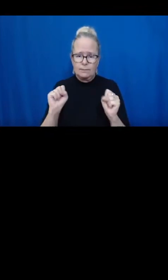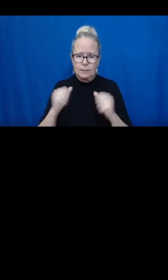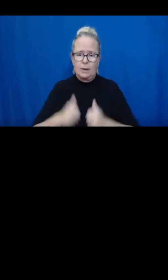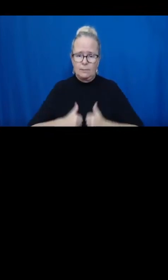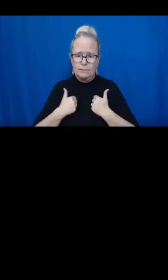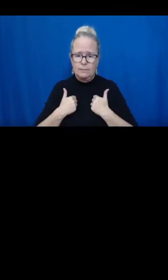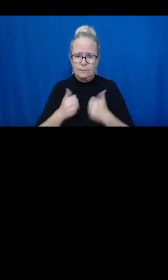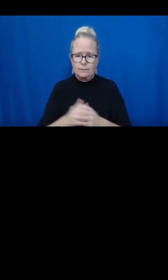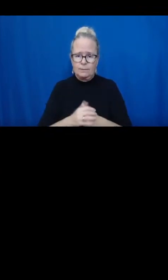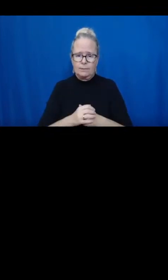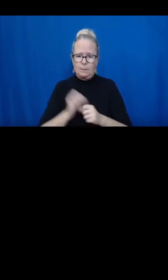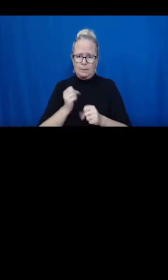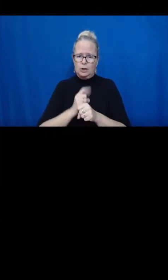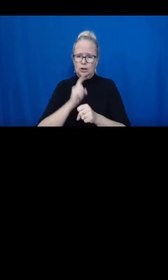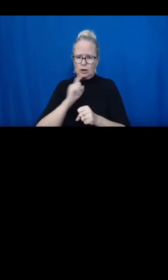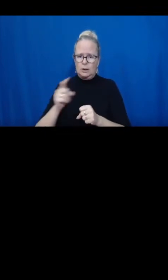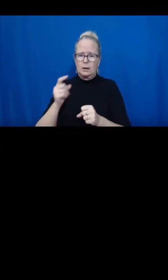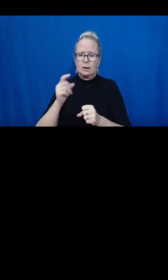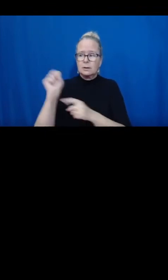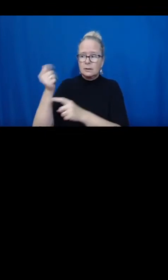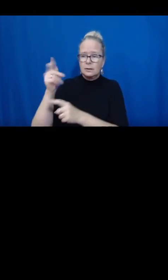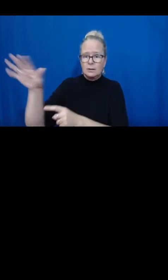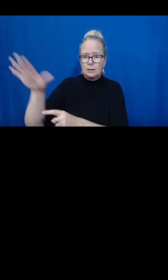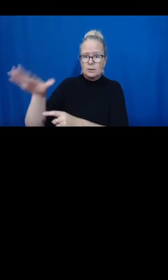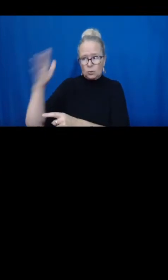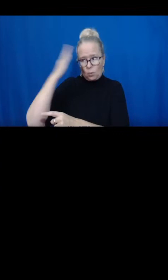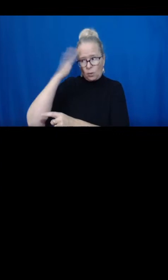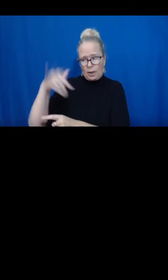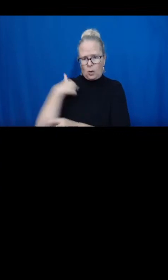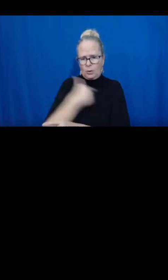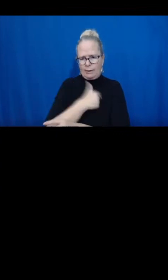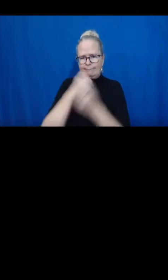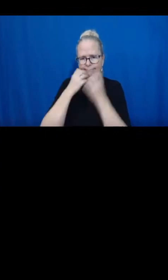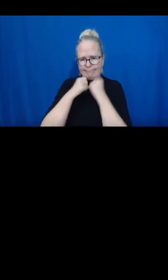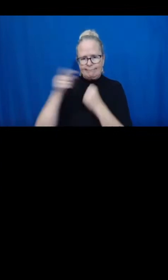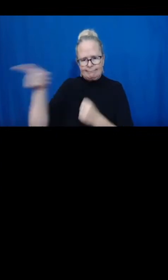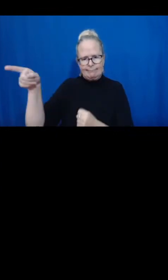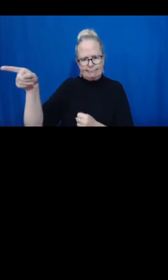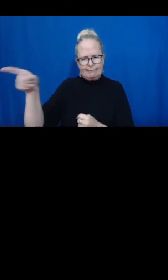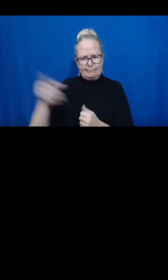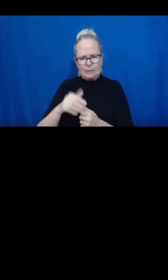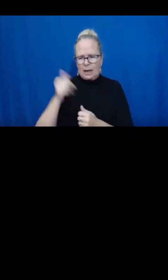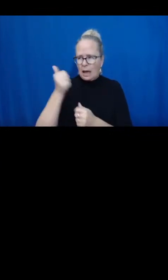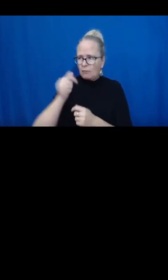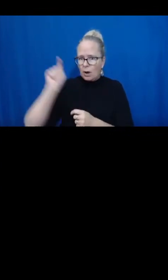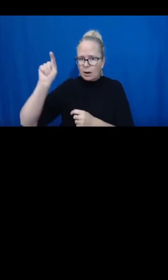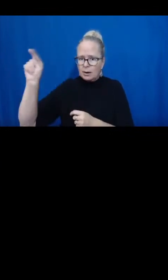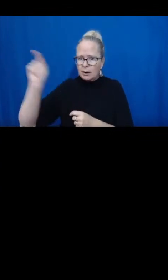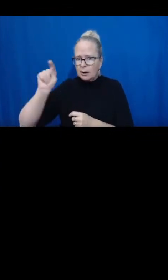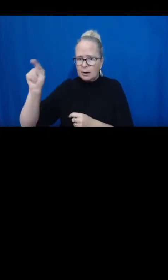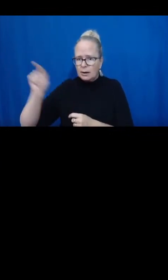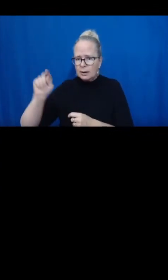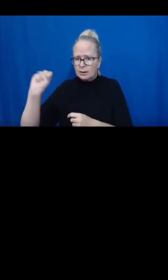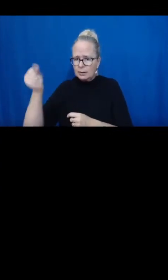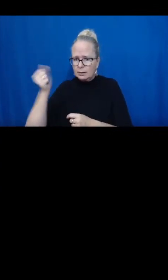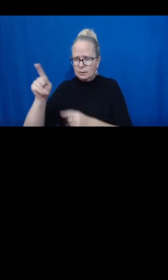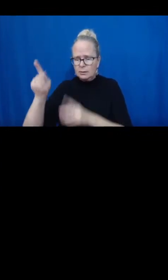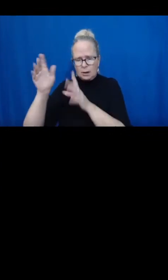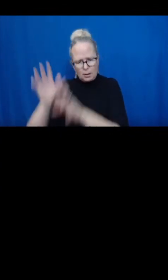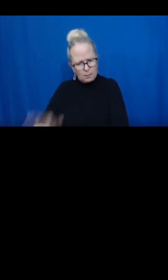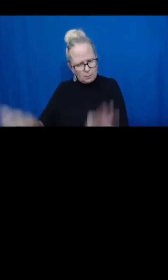deserve policies that will protect them. So until next time, stay safe, Alberta.